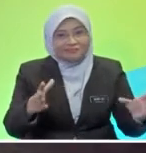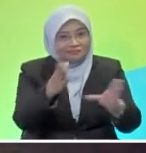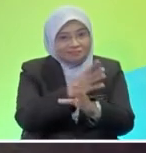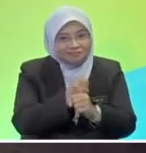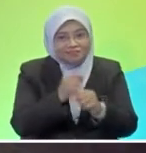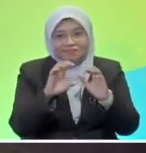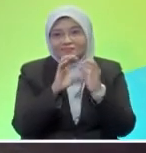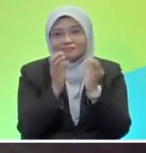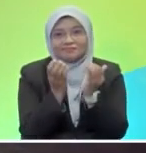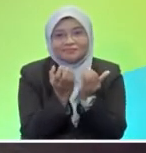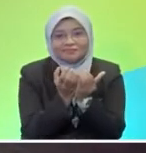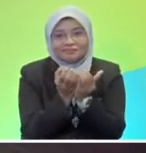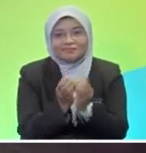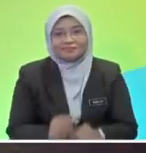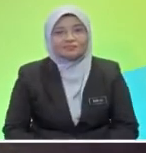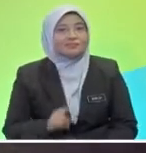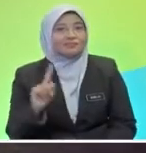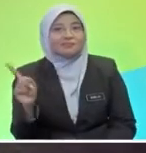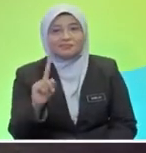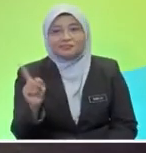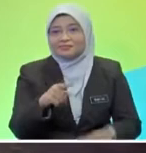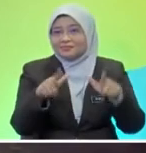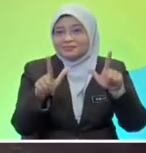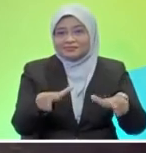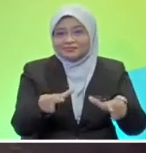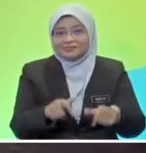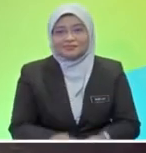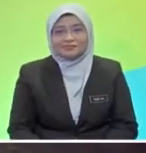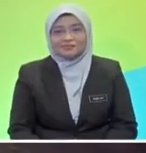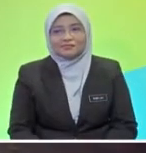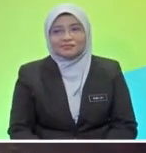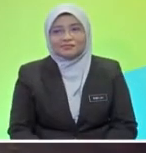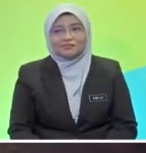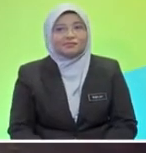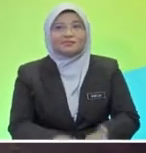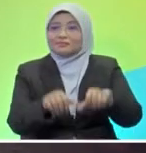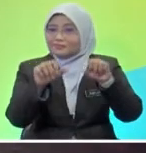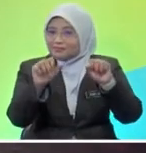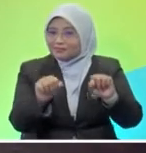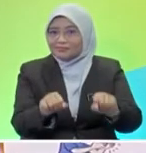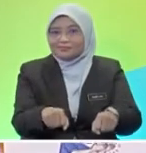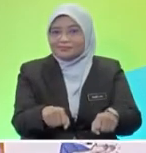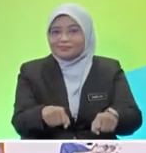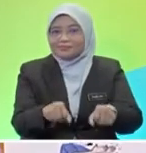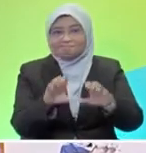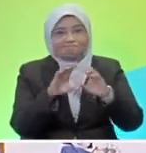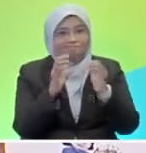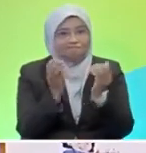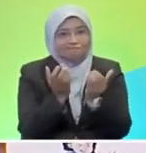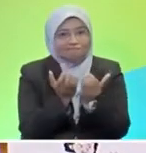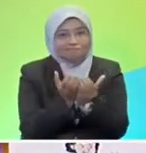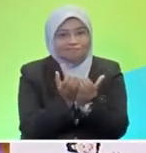ball. So where do you put this? Oh, teacher, that means I can throw a ball.